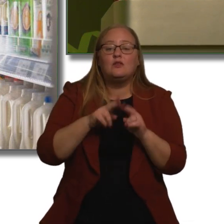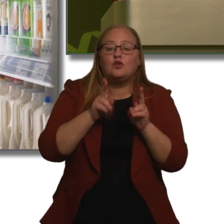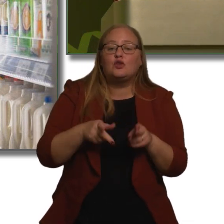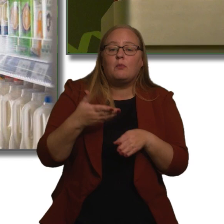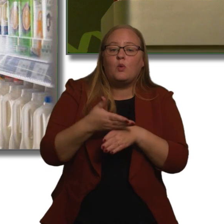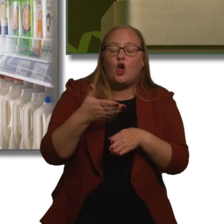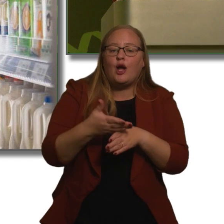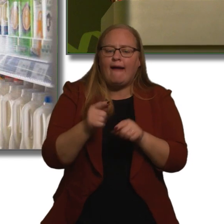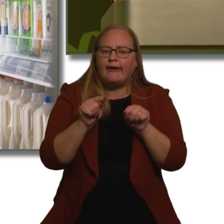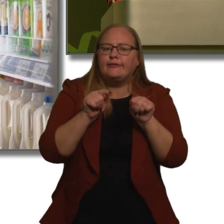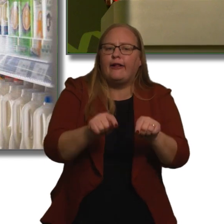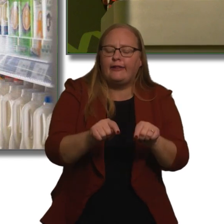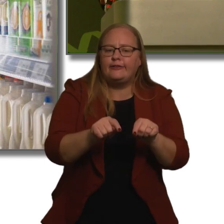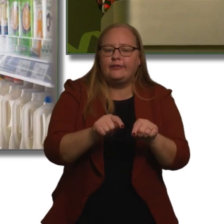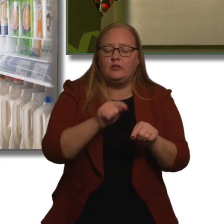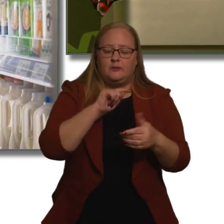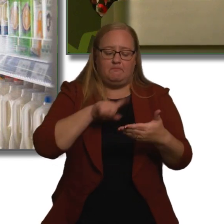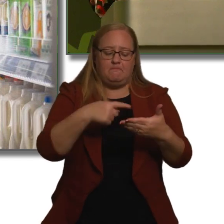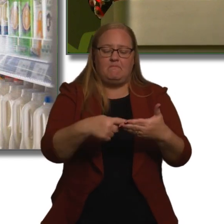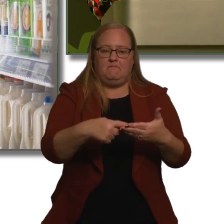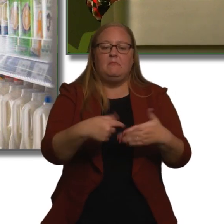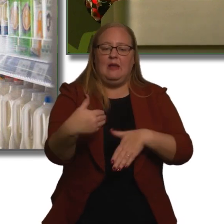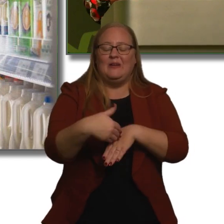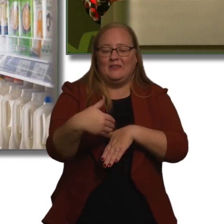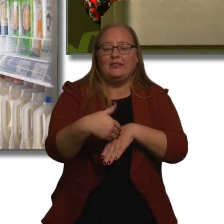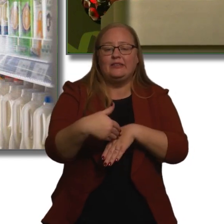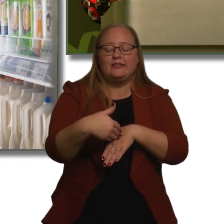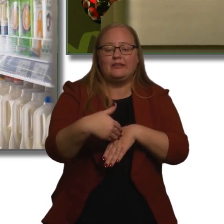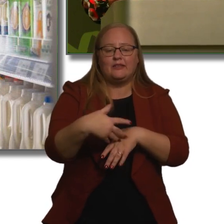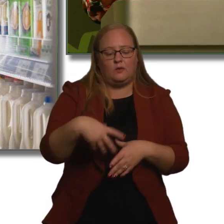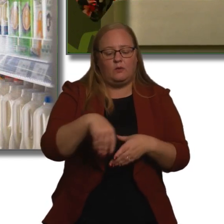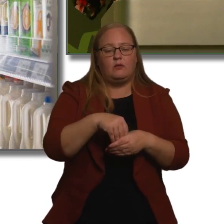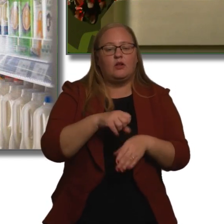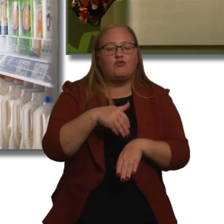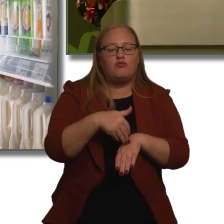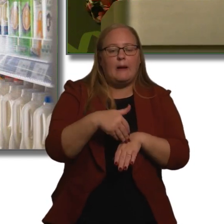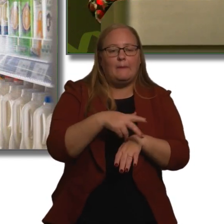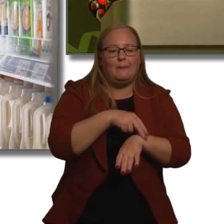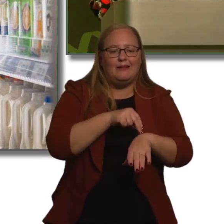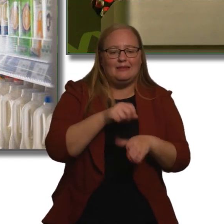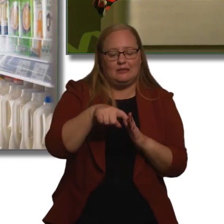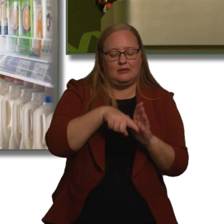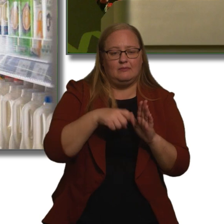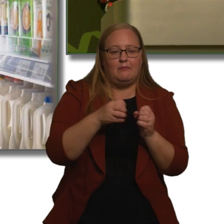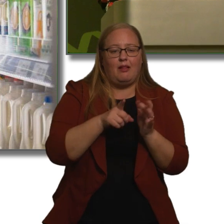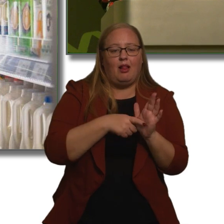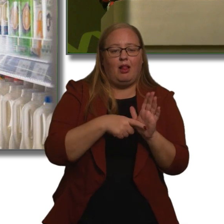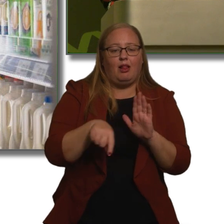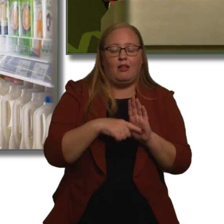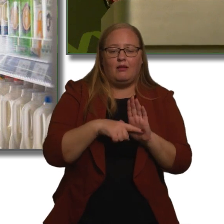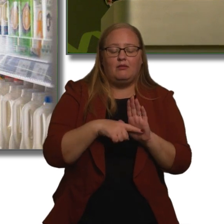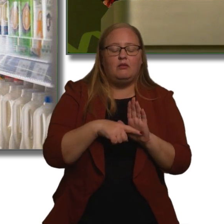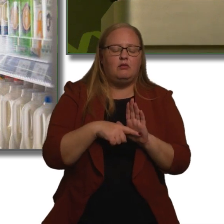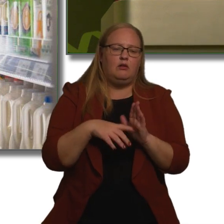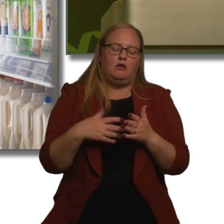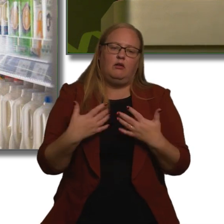standalone offence as part of the new Crime and Policing Bill. This is a huge win for the retail industry.